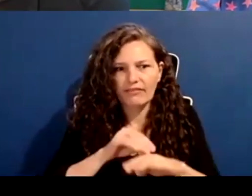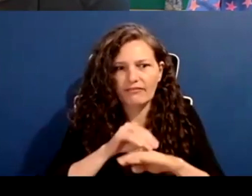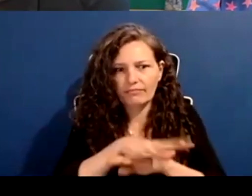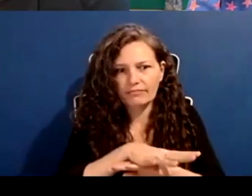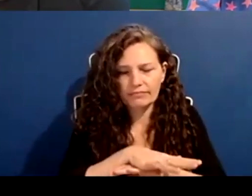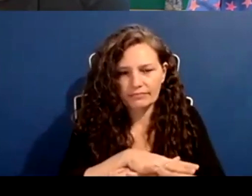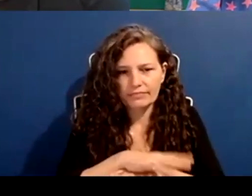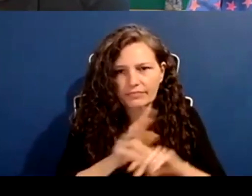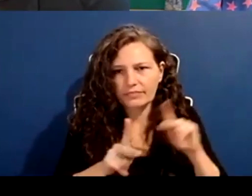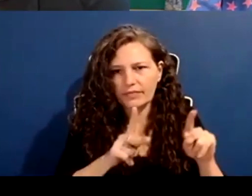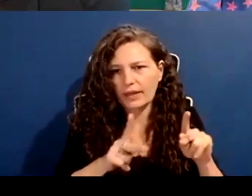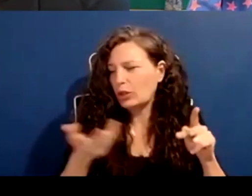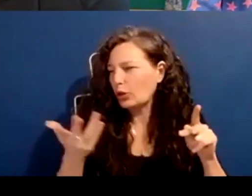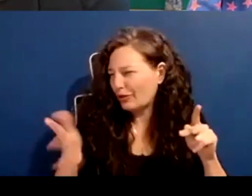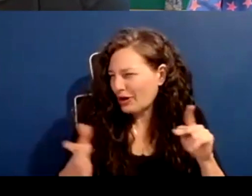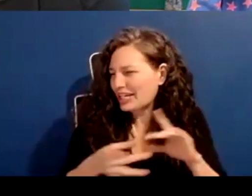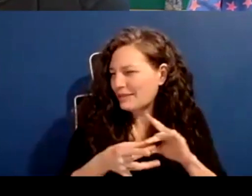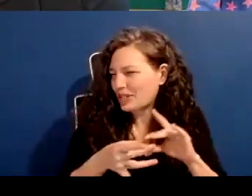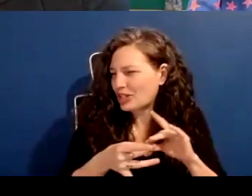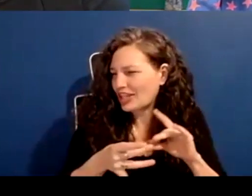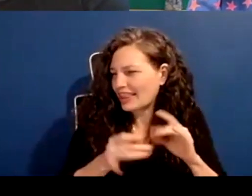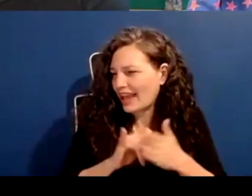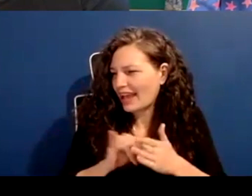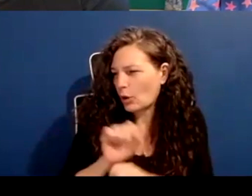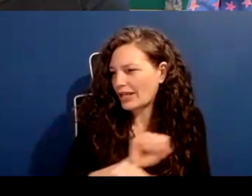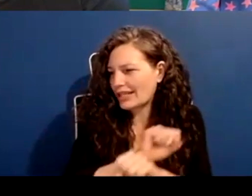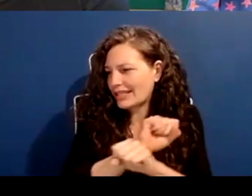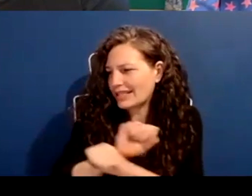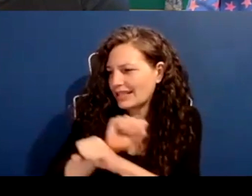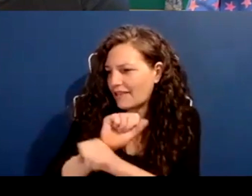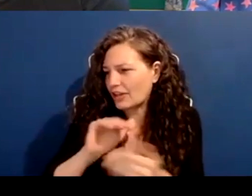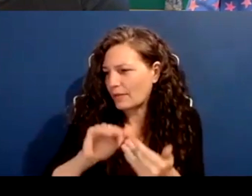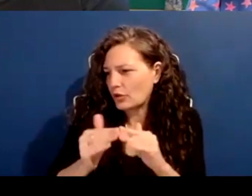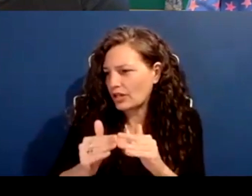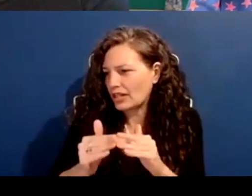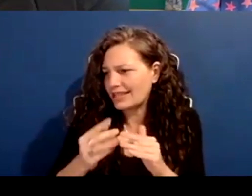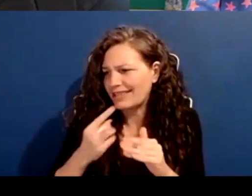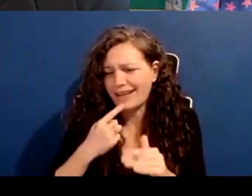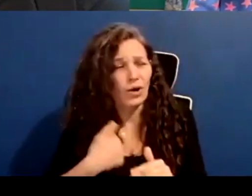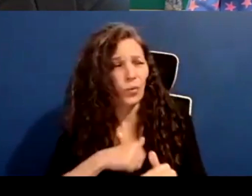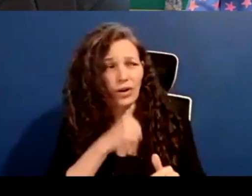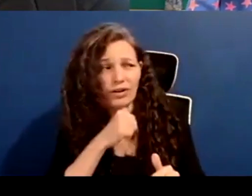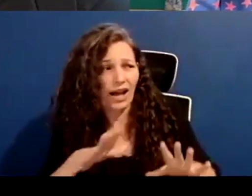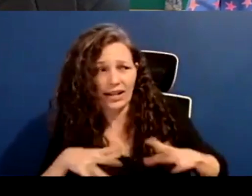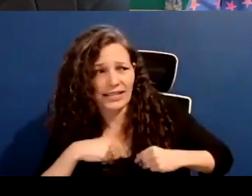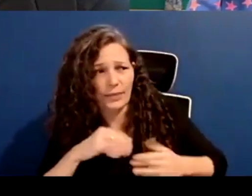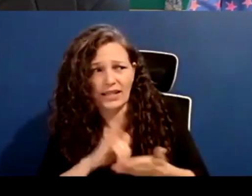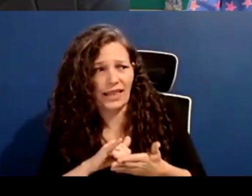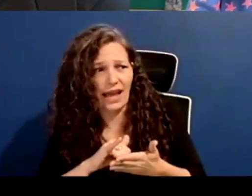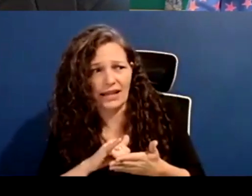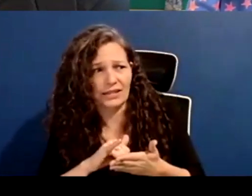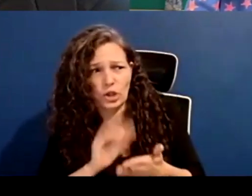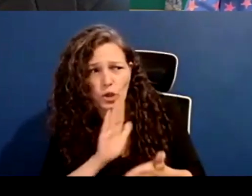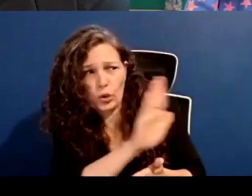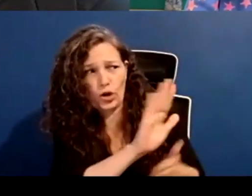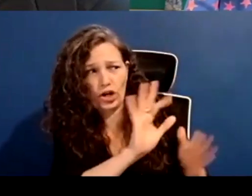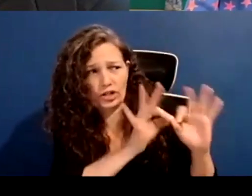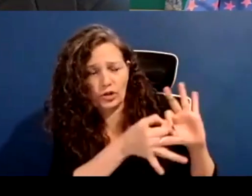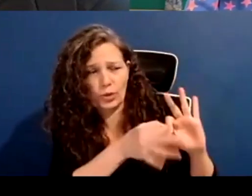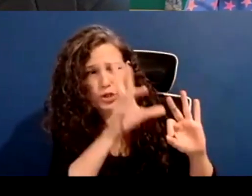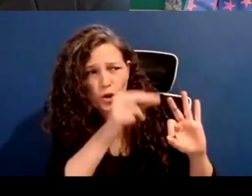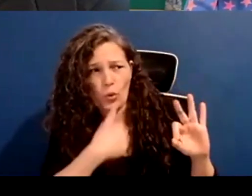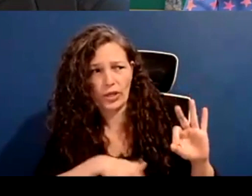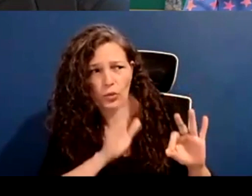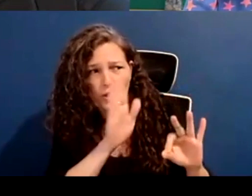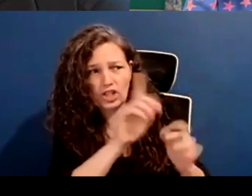there how enslaved communities said we're not buying those interpretations and we're changing those to